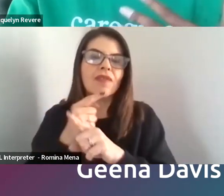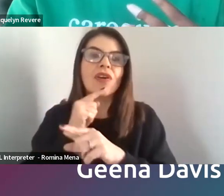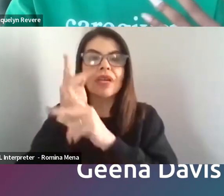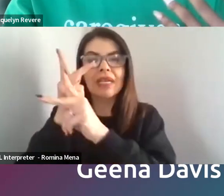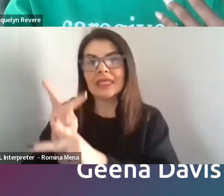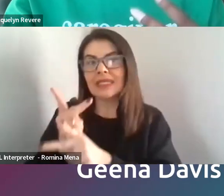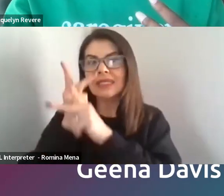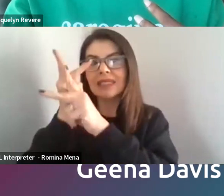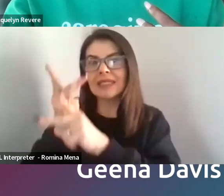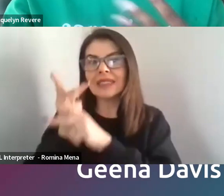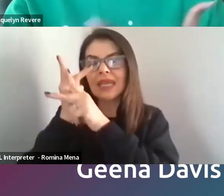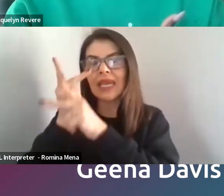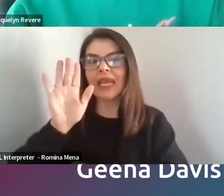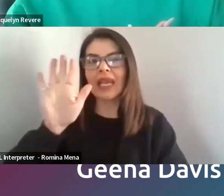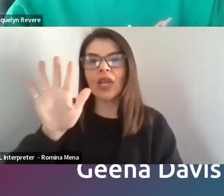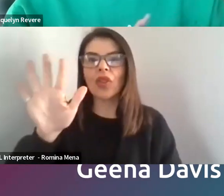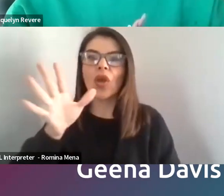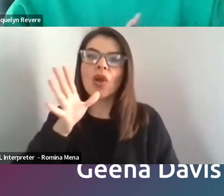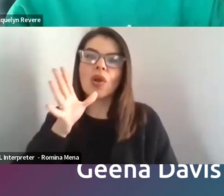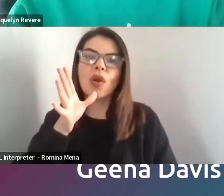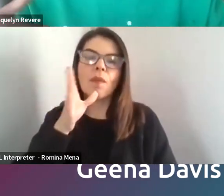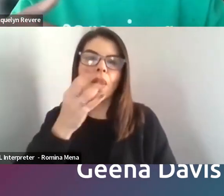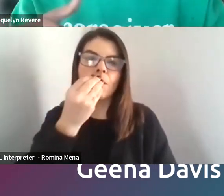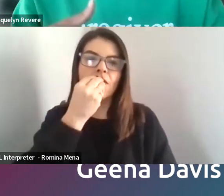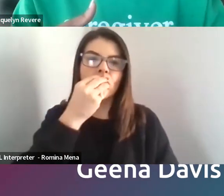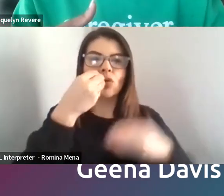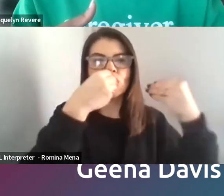taking their mom shopping,